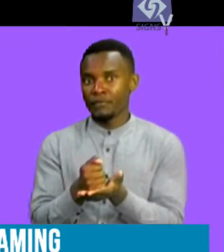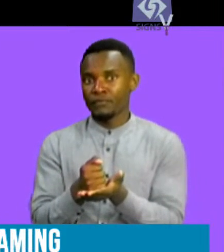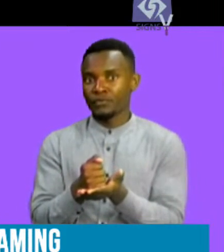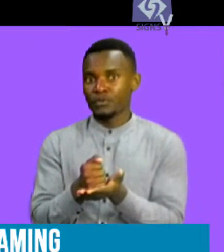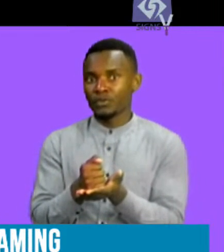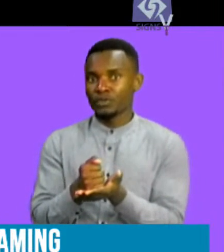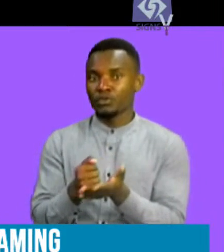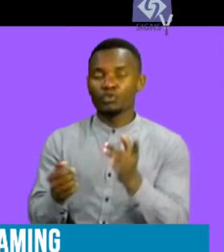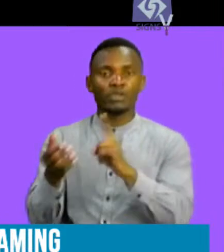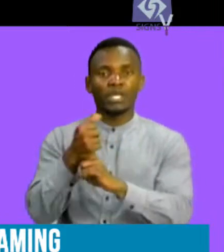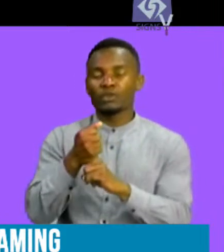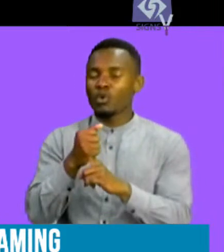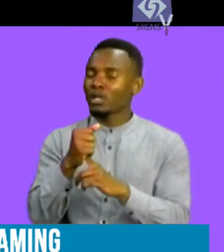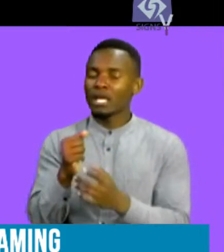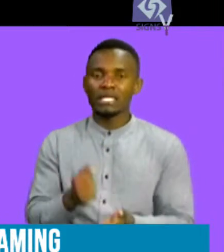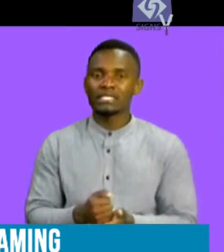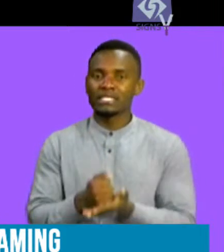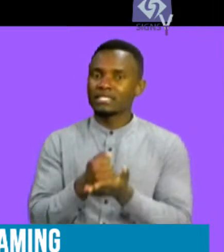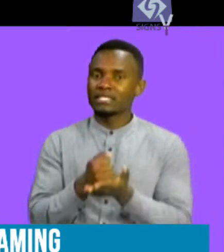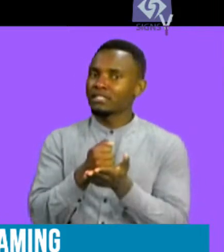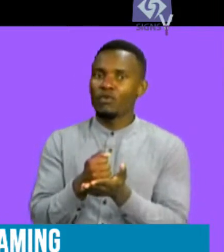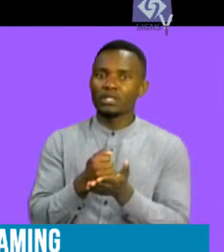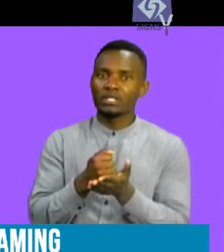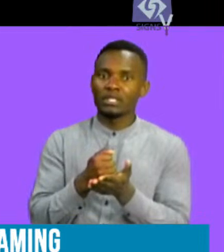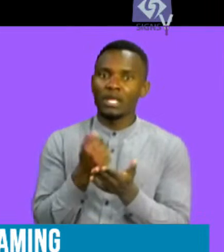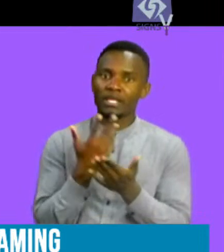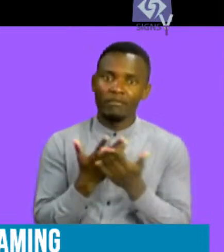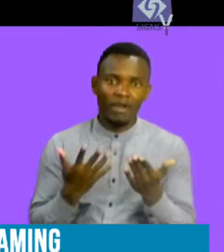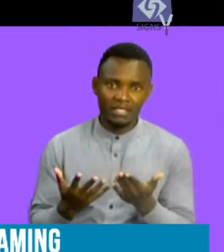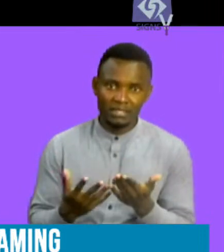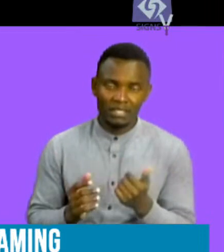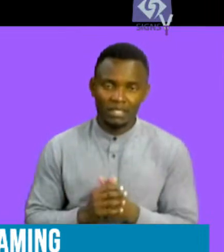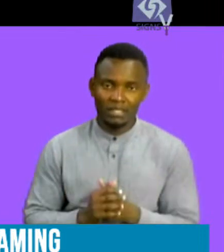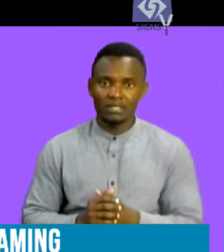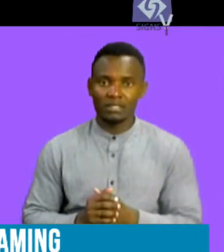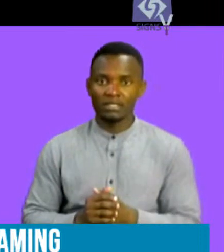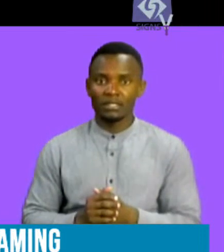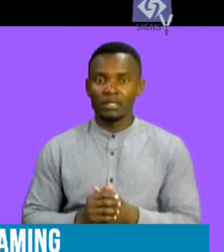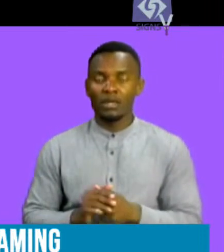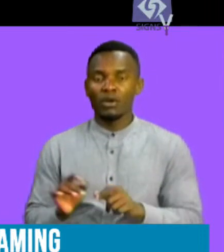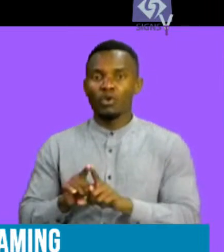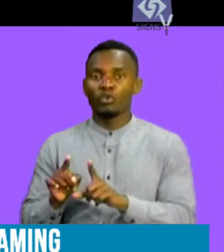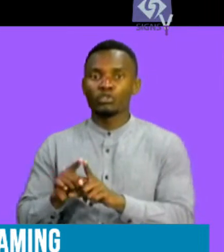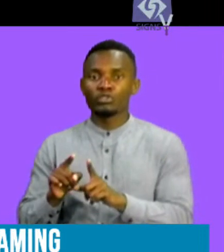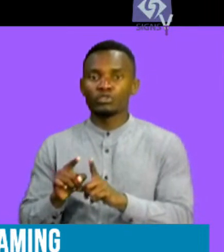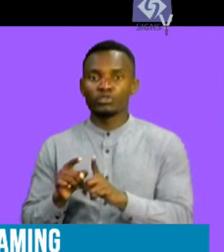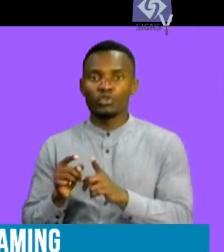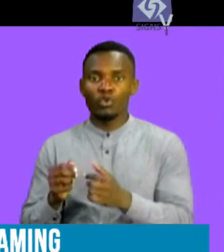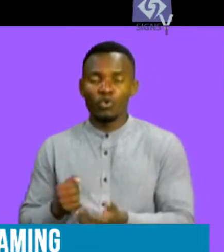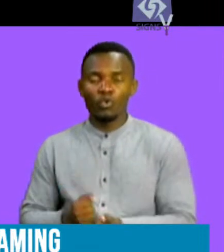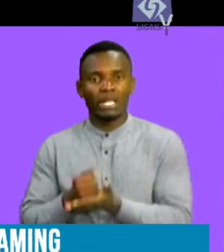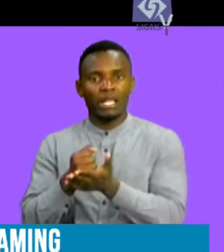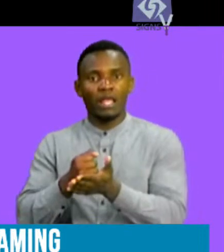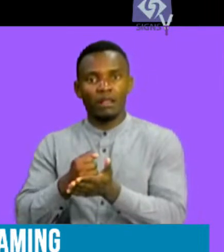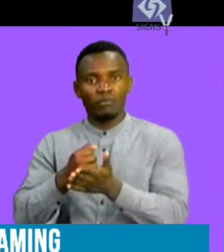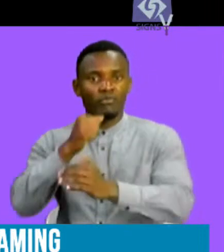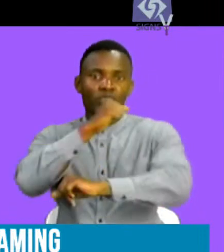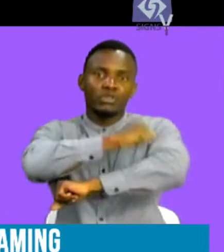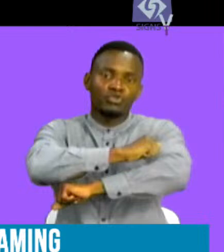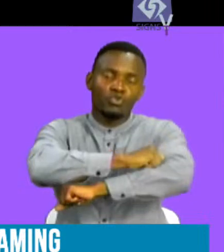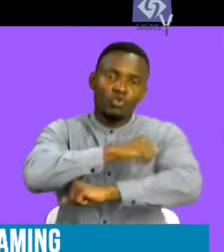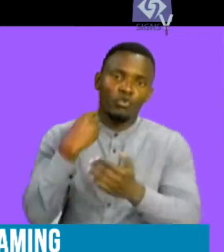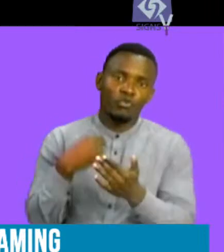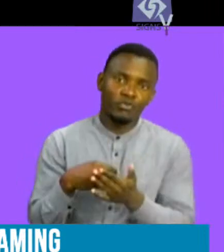acquiring of assistive devices for persons with disabilities. It also provides for assistance in terms of school fees.